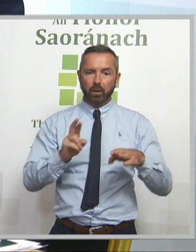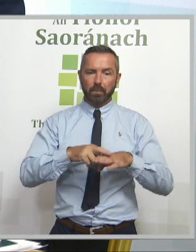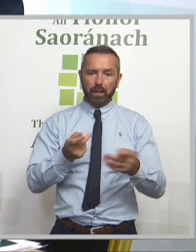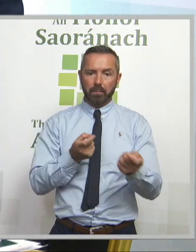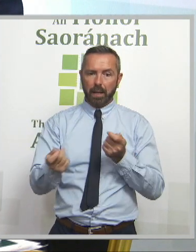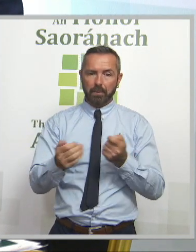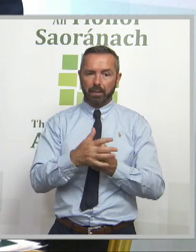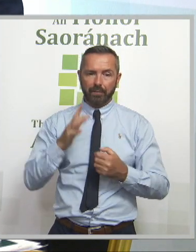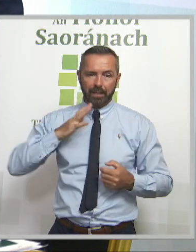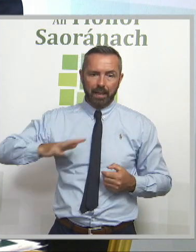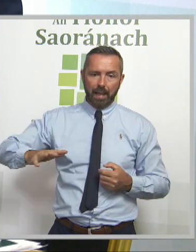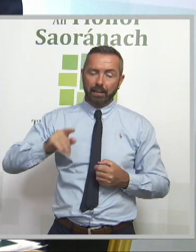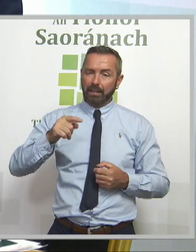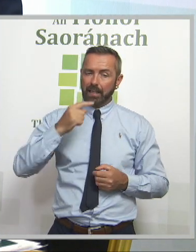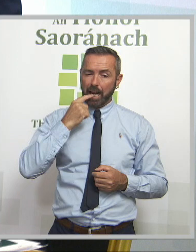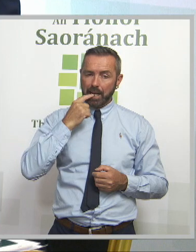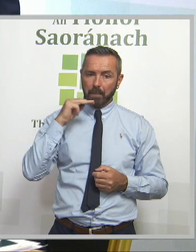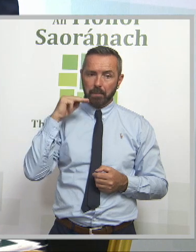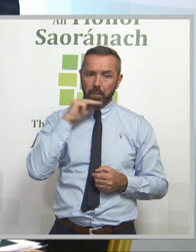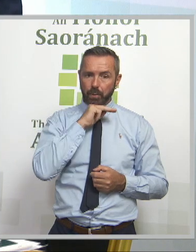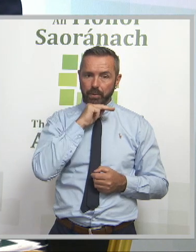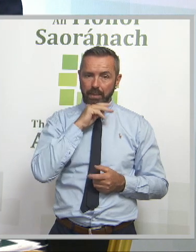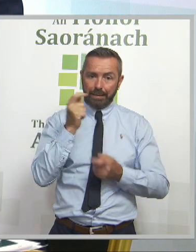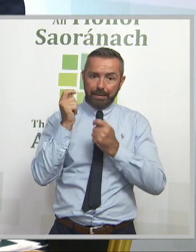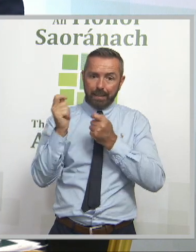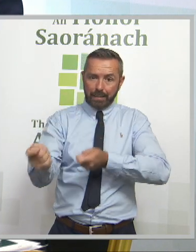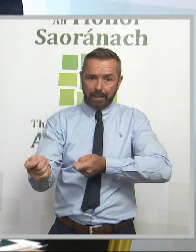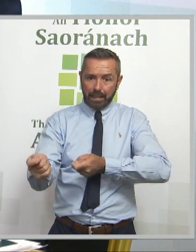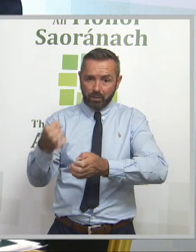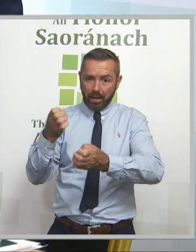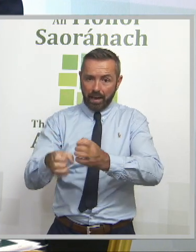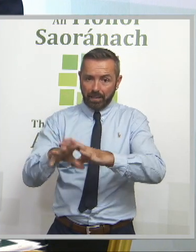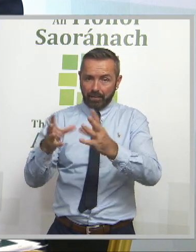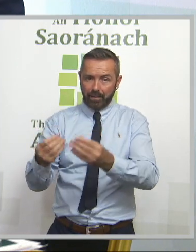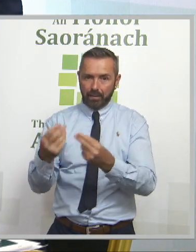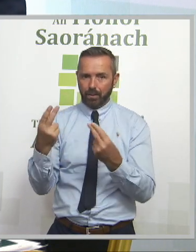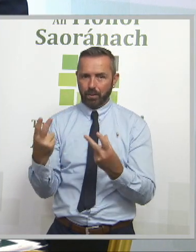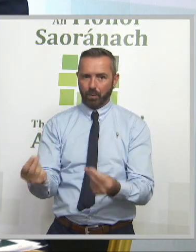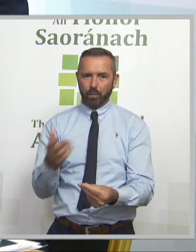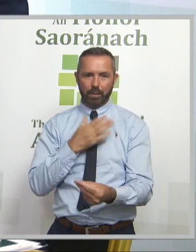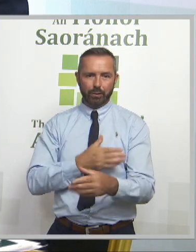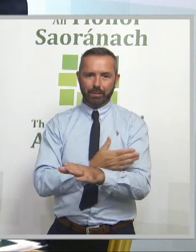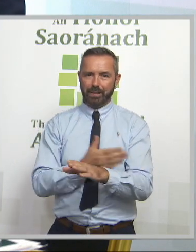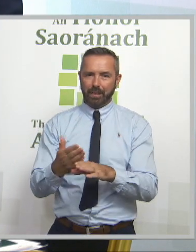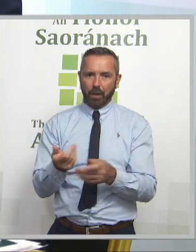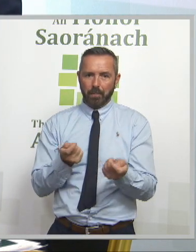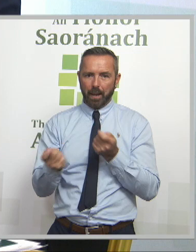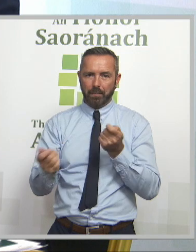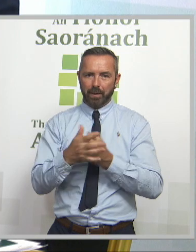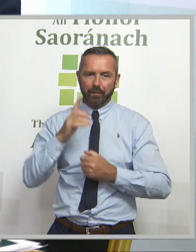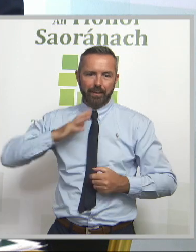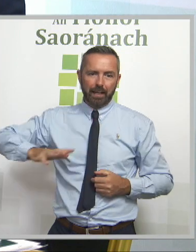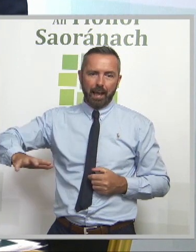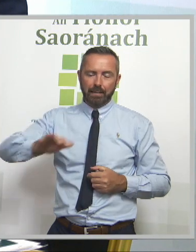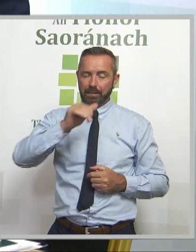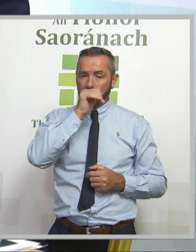So that's really, really important. Designation is not the end. In fact, it's only the start of the management of the land. So it has to be a prompt